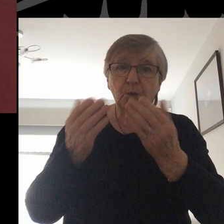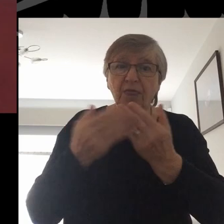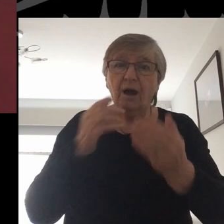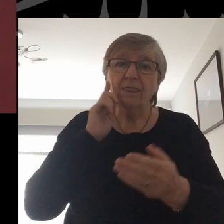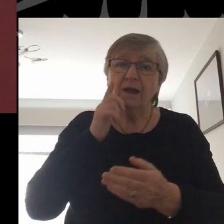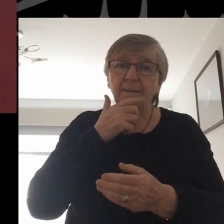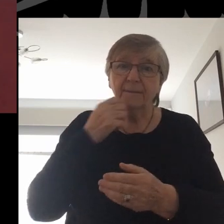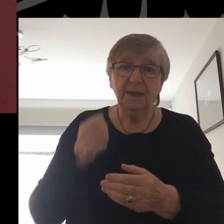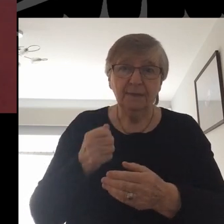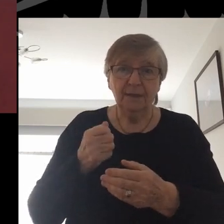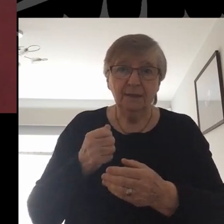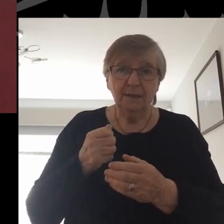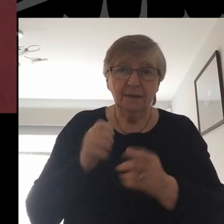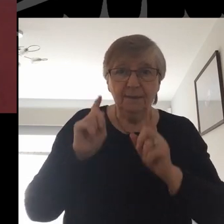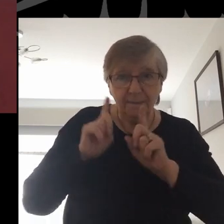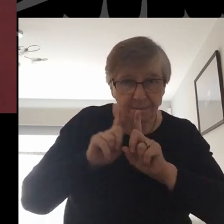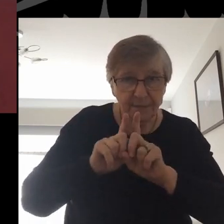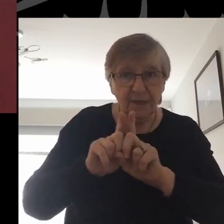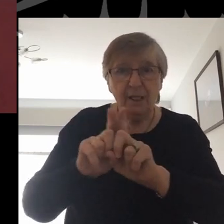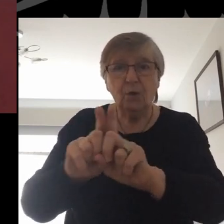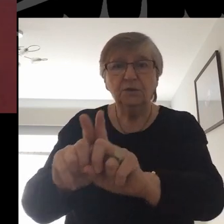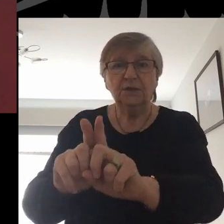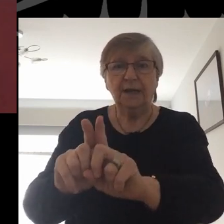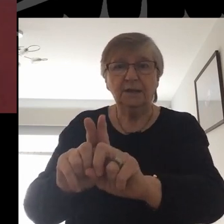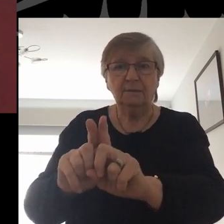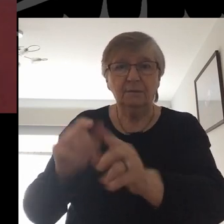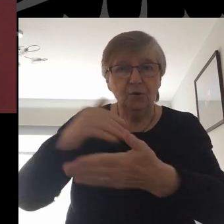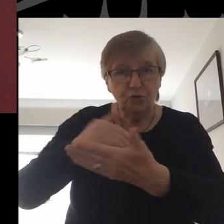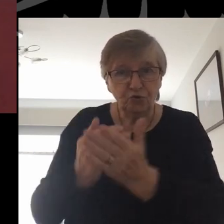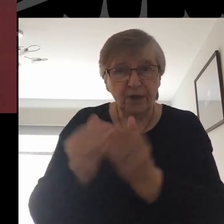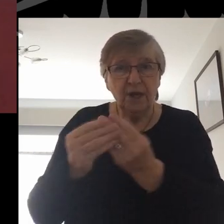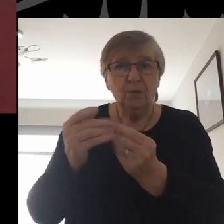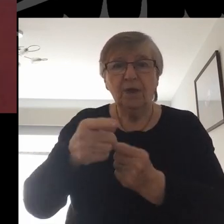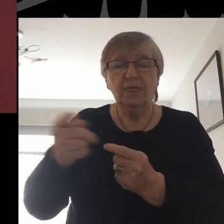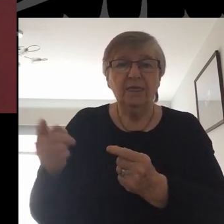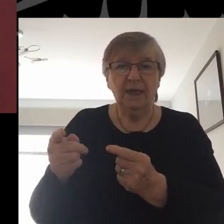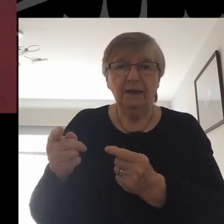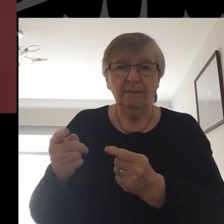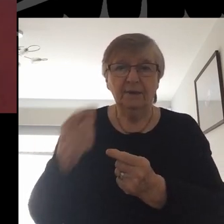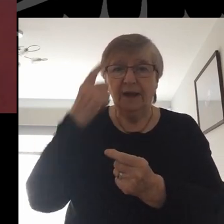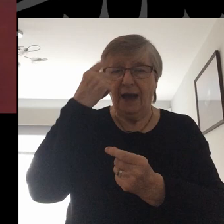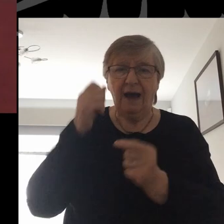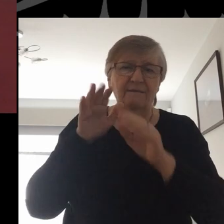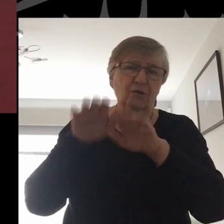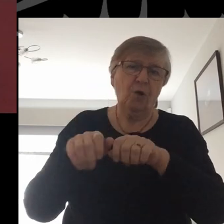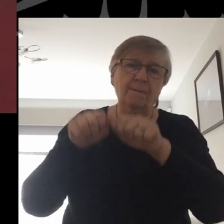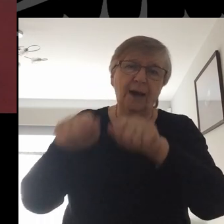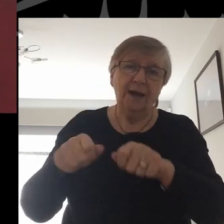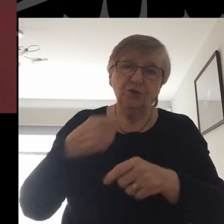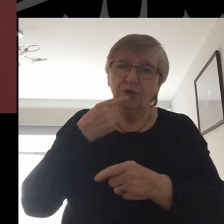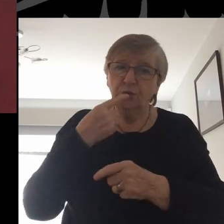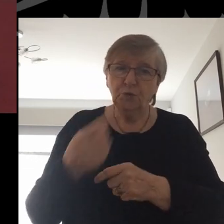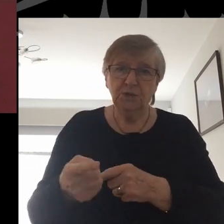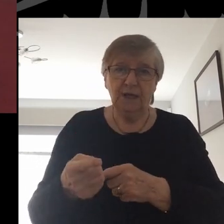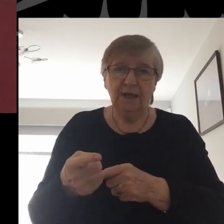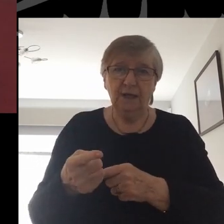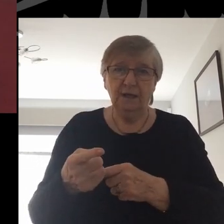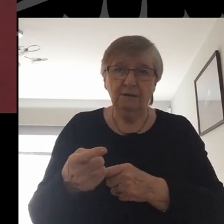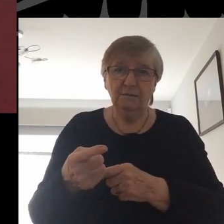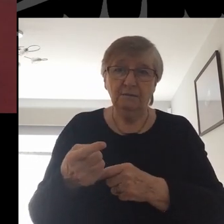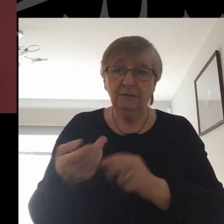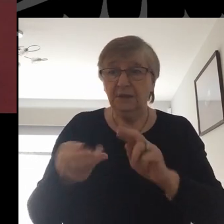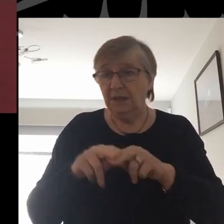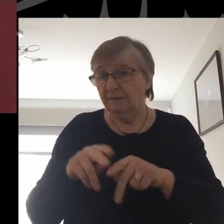to minister and be alongside, and who have the compassion to say, even though somebody's